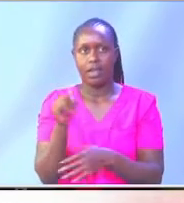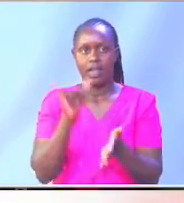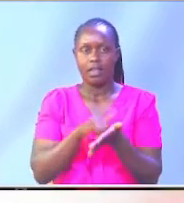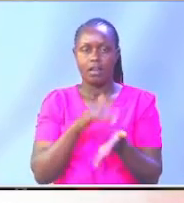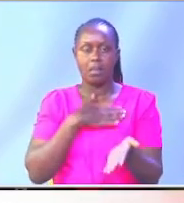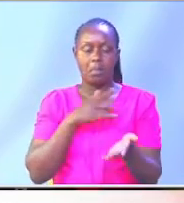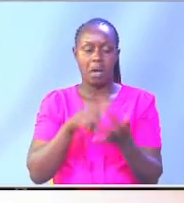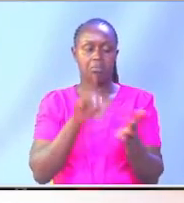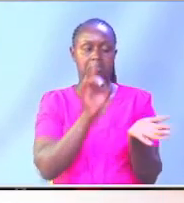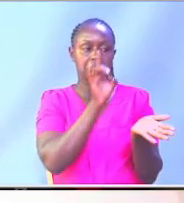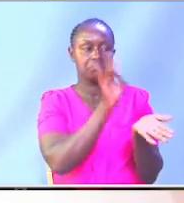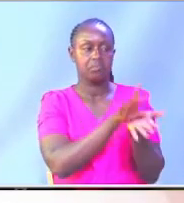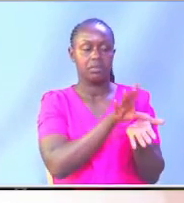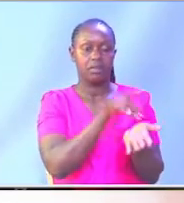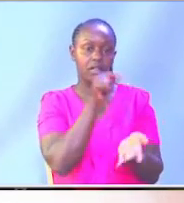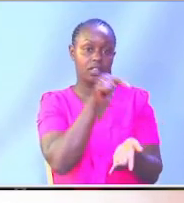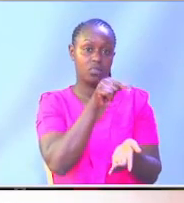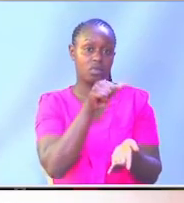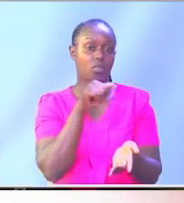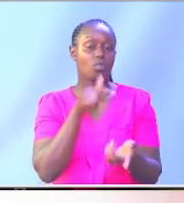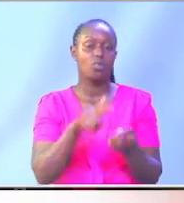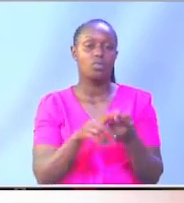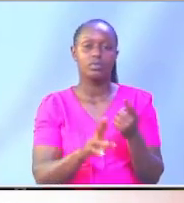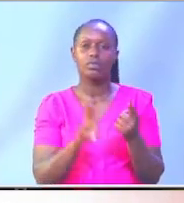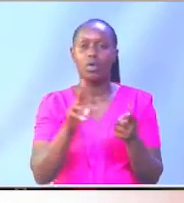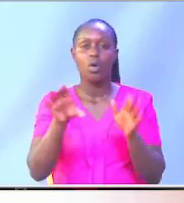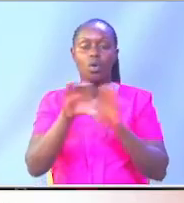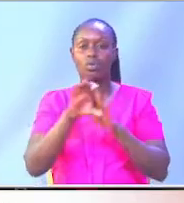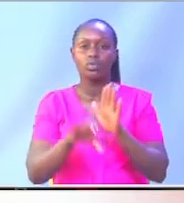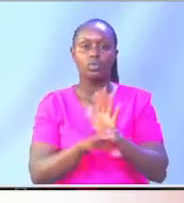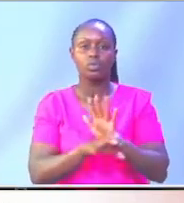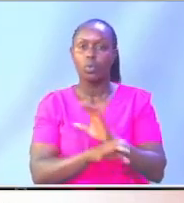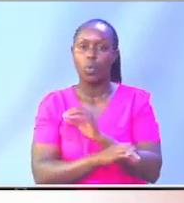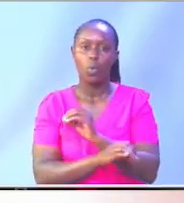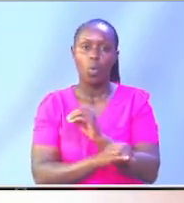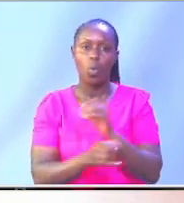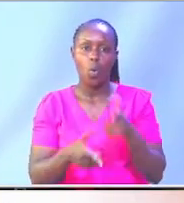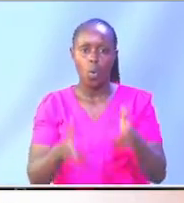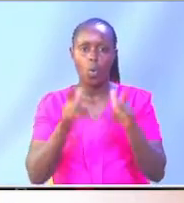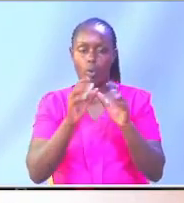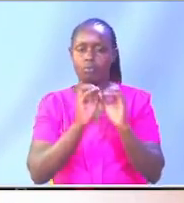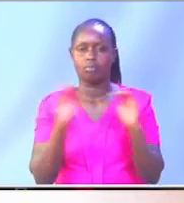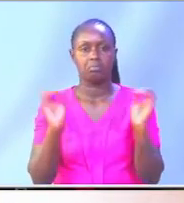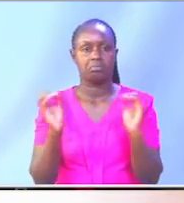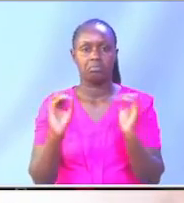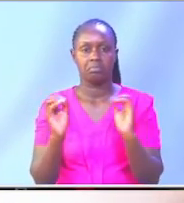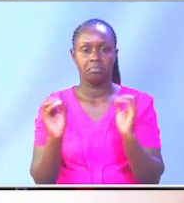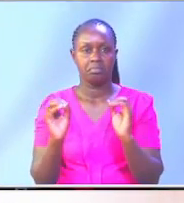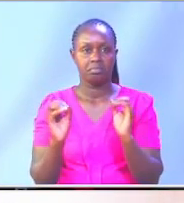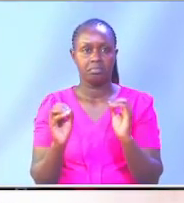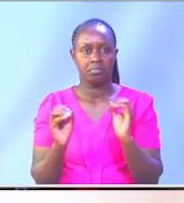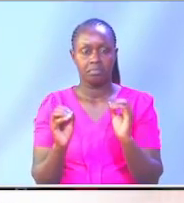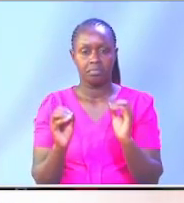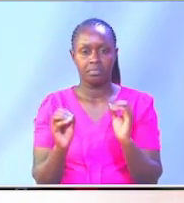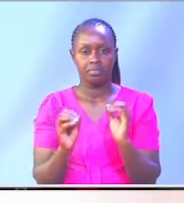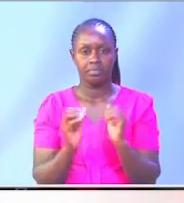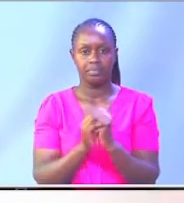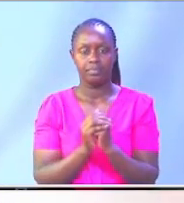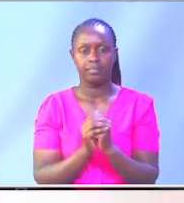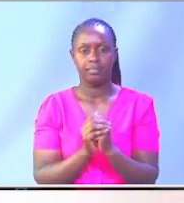impeachment was not only unlawful, but also unconstitutional.